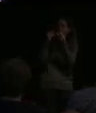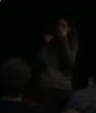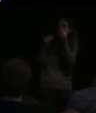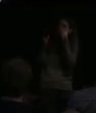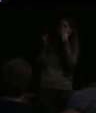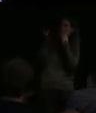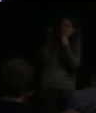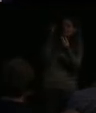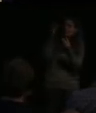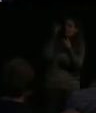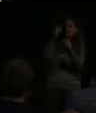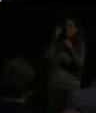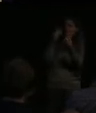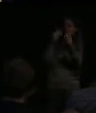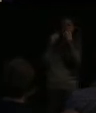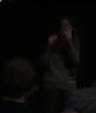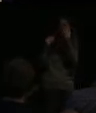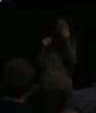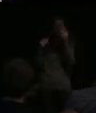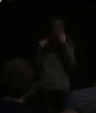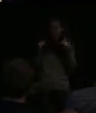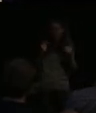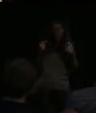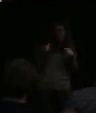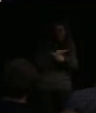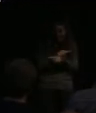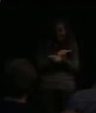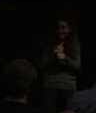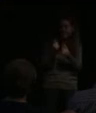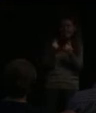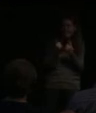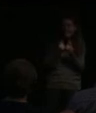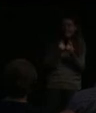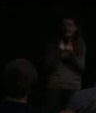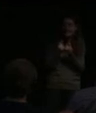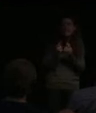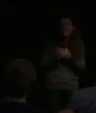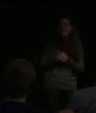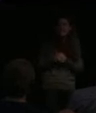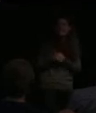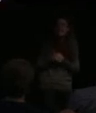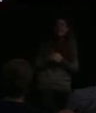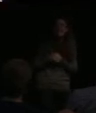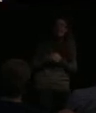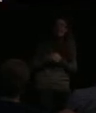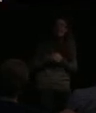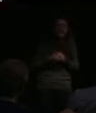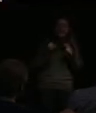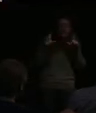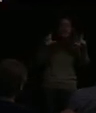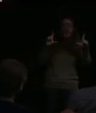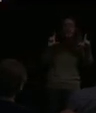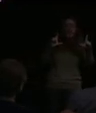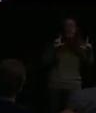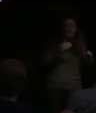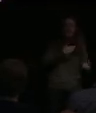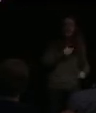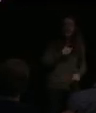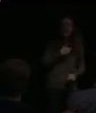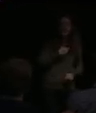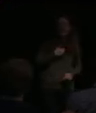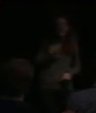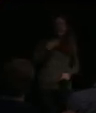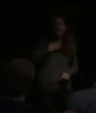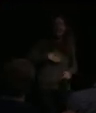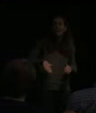and listen. I can't miss a thing. Lord, I know